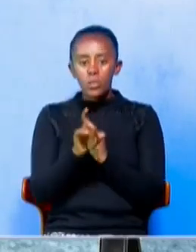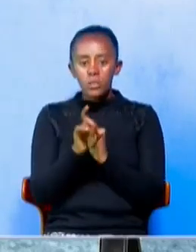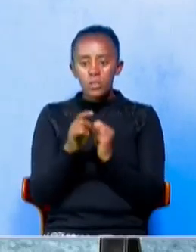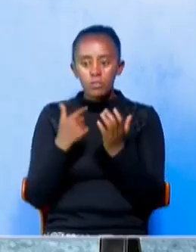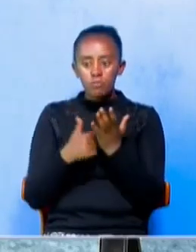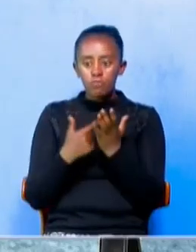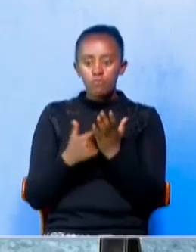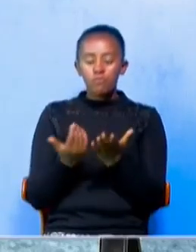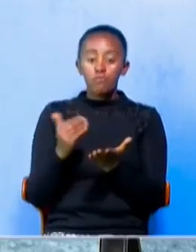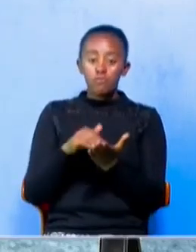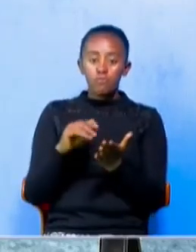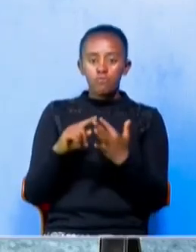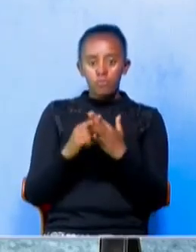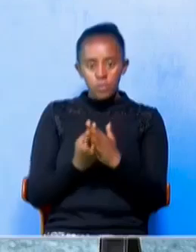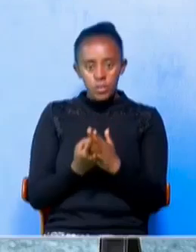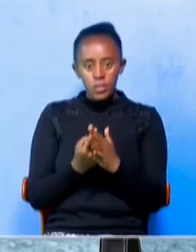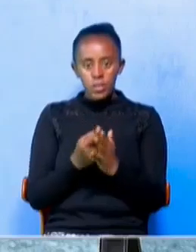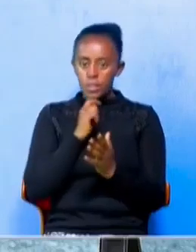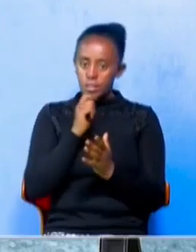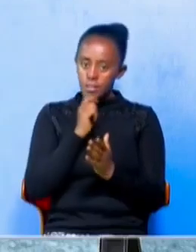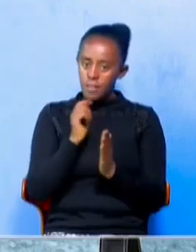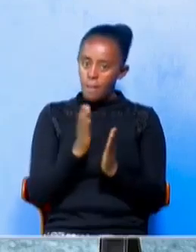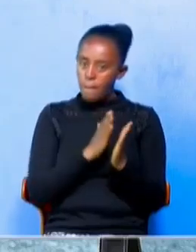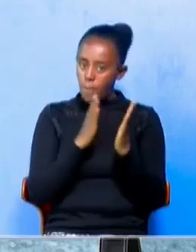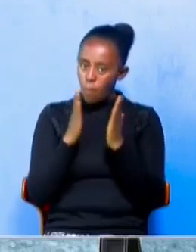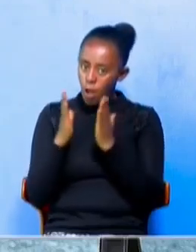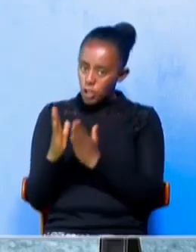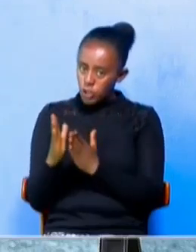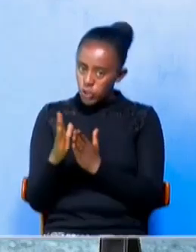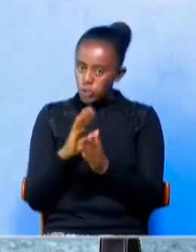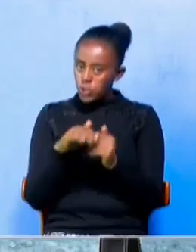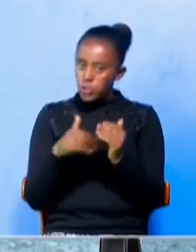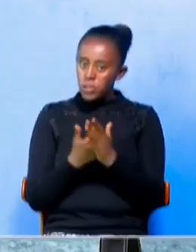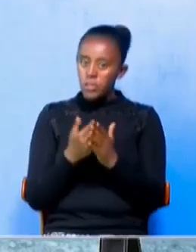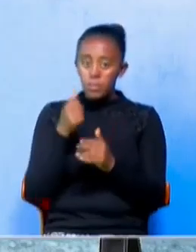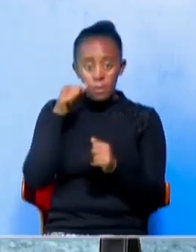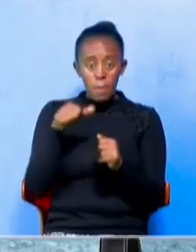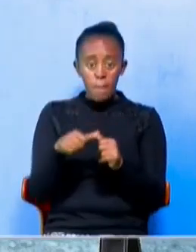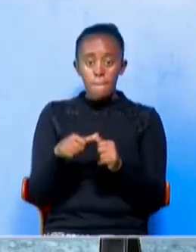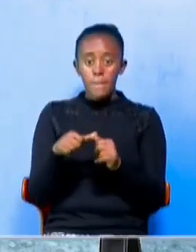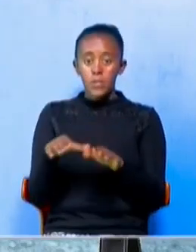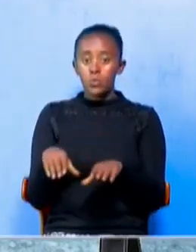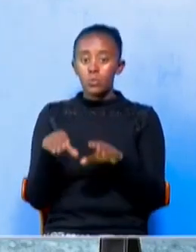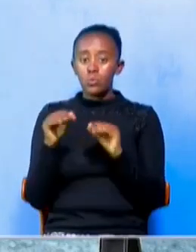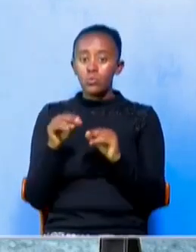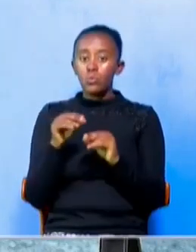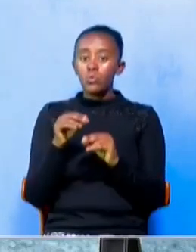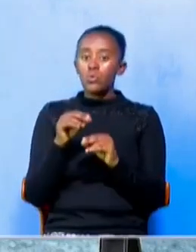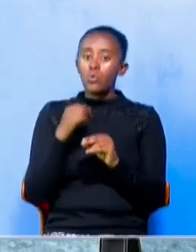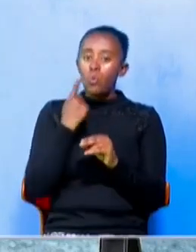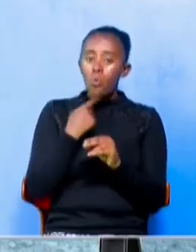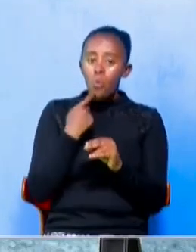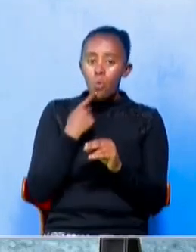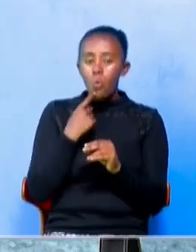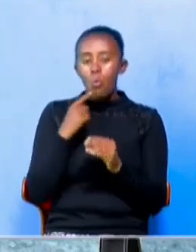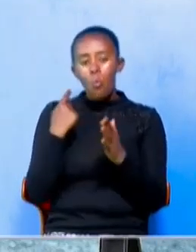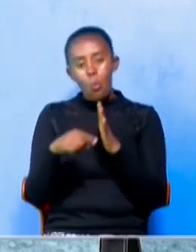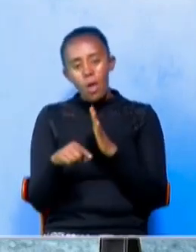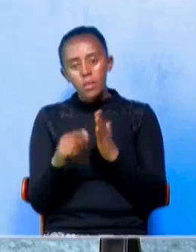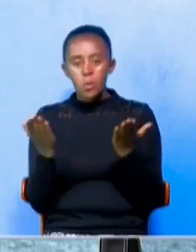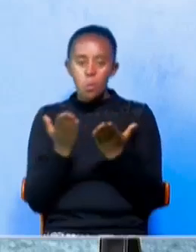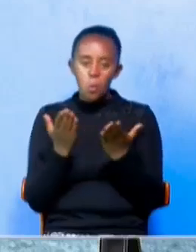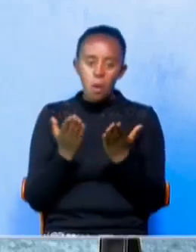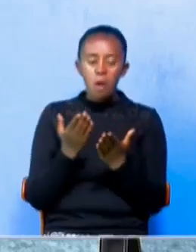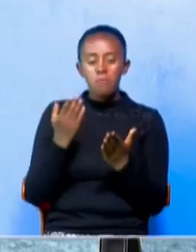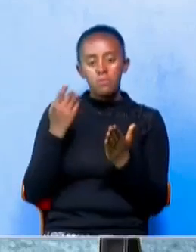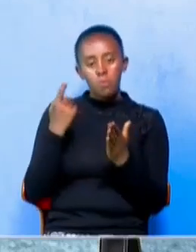are going to start your interview, preparation is all these things. Remember, students, who, what, where, when,